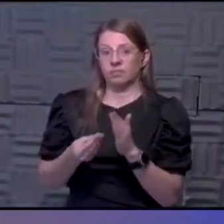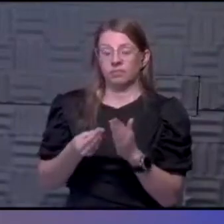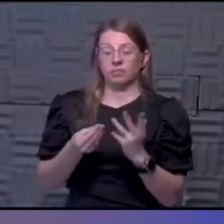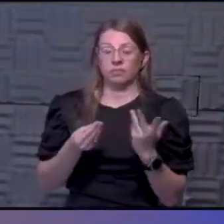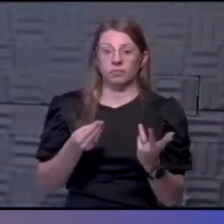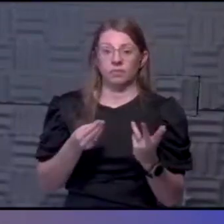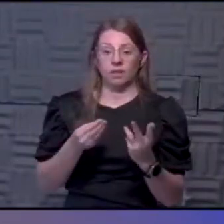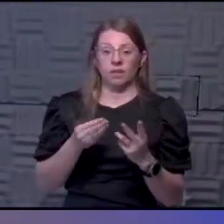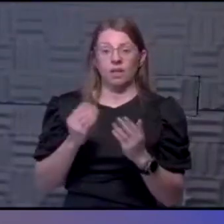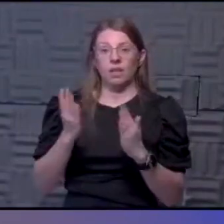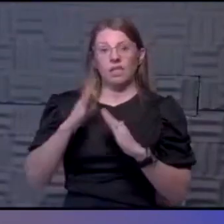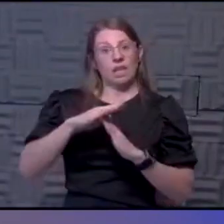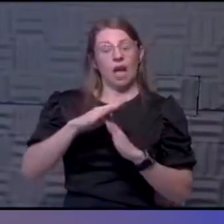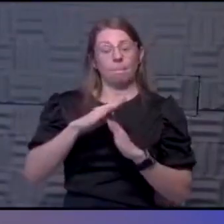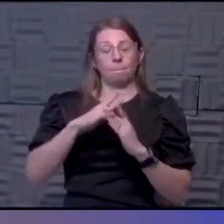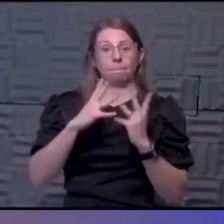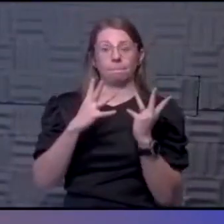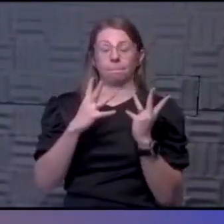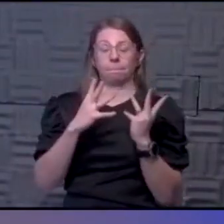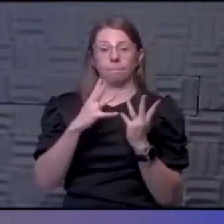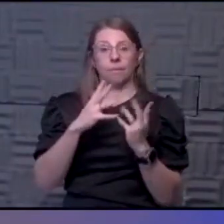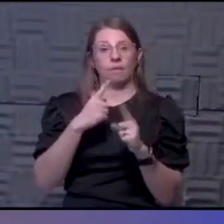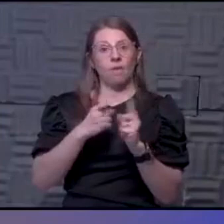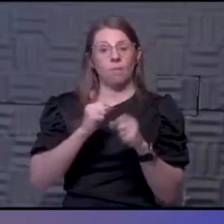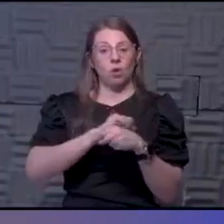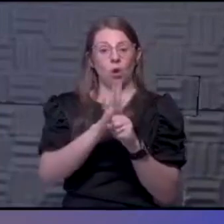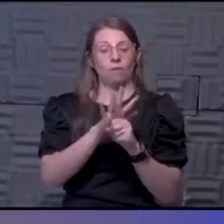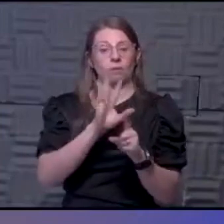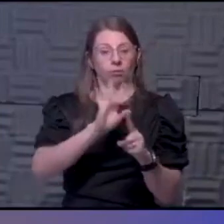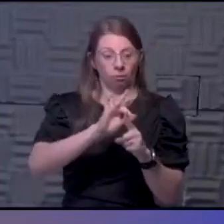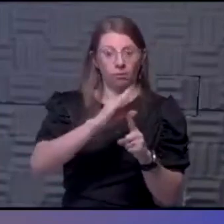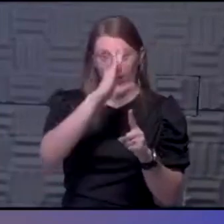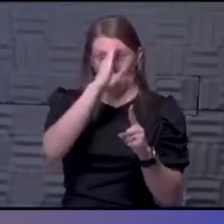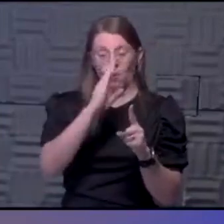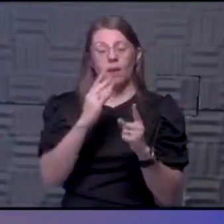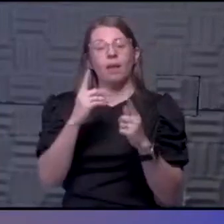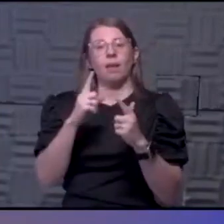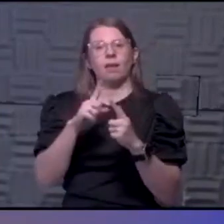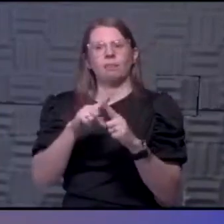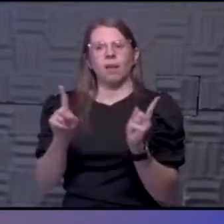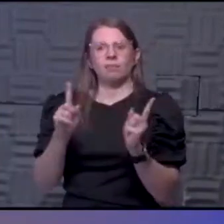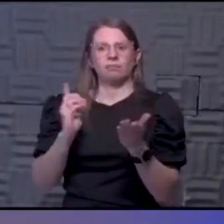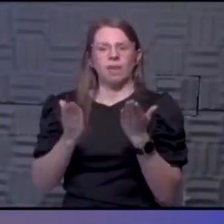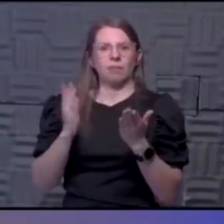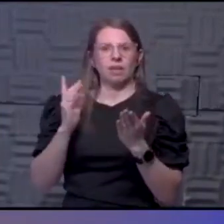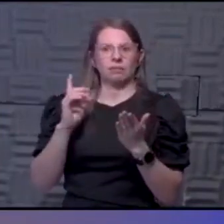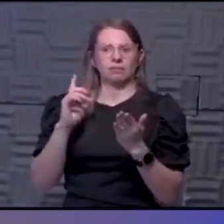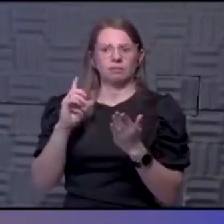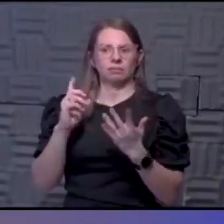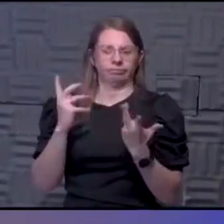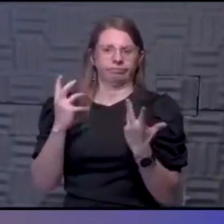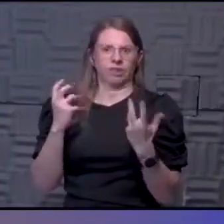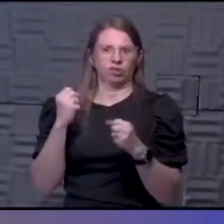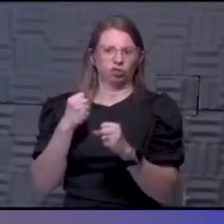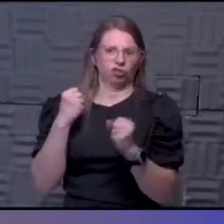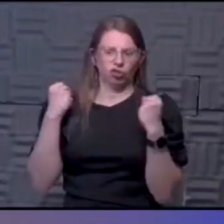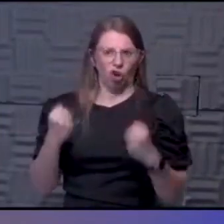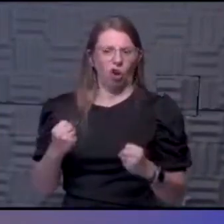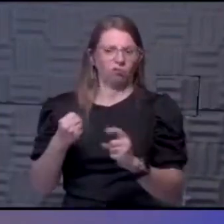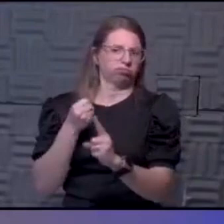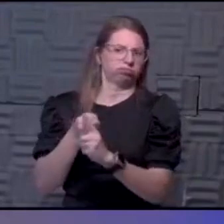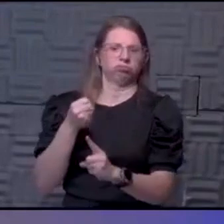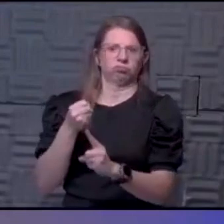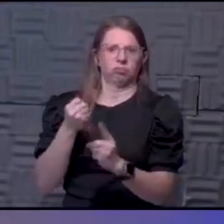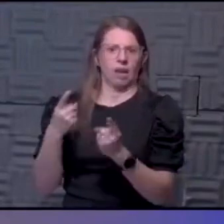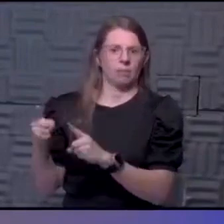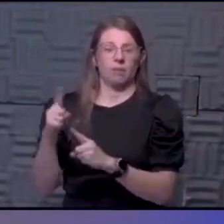only symptom of COVID. And what we're seeing now is kind of the after effects of that. And we know for the majority of people, sense of smell